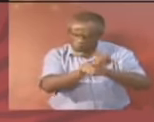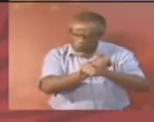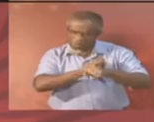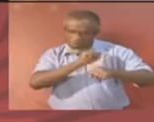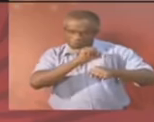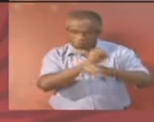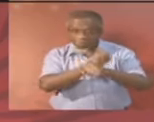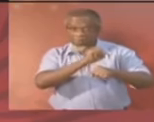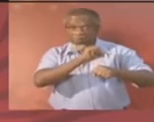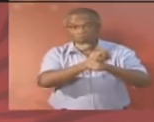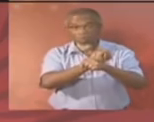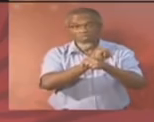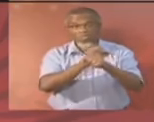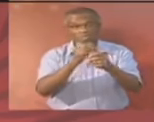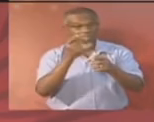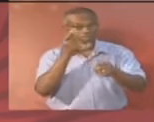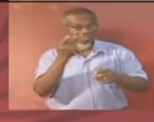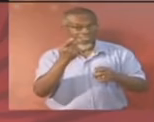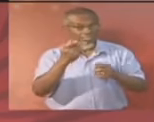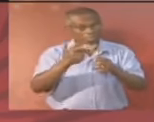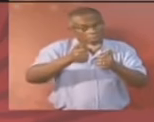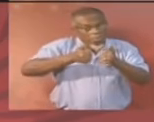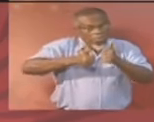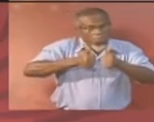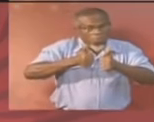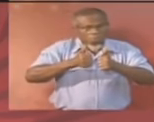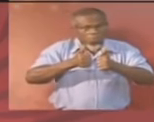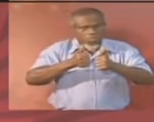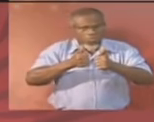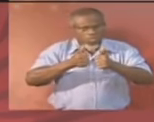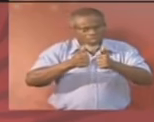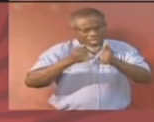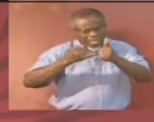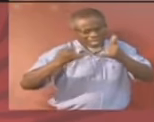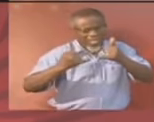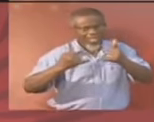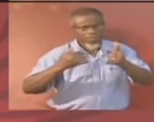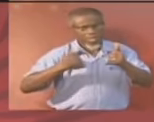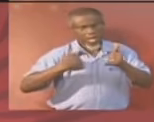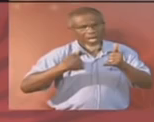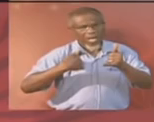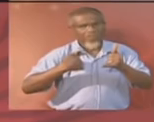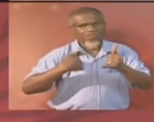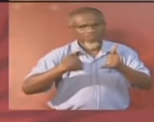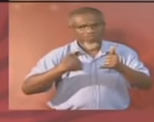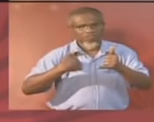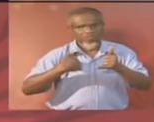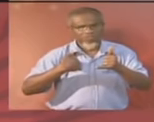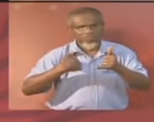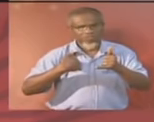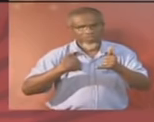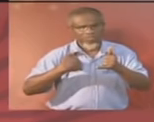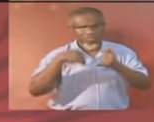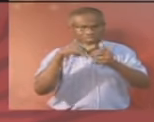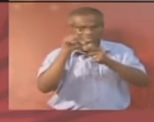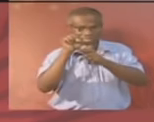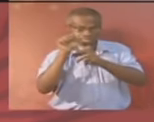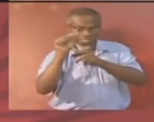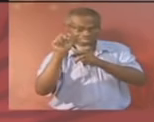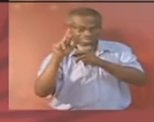nanopore sequencing to determine which lineages and variants of SARS-CoV-2 have been circulating in Trinidad and